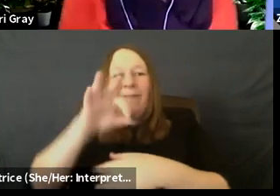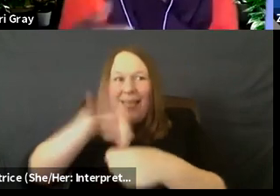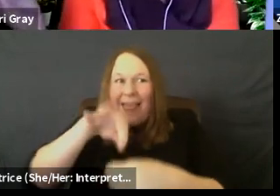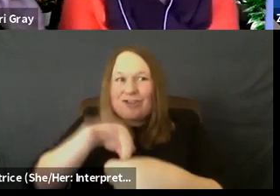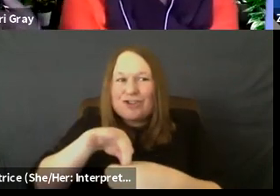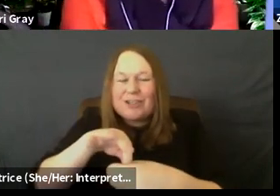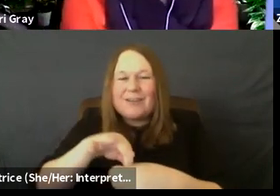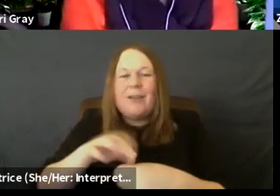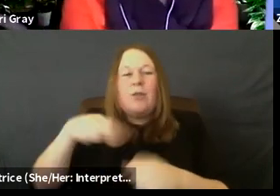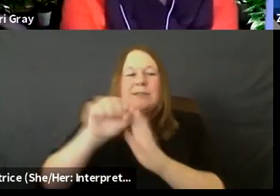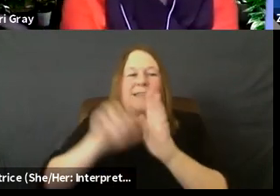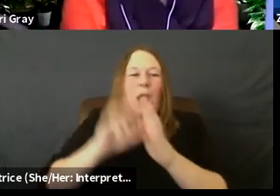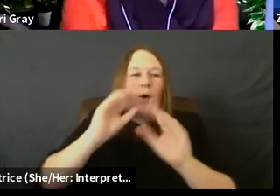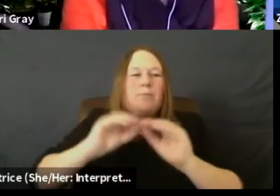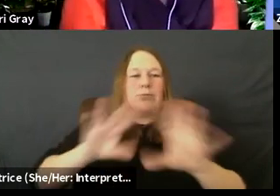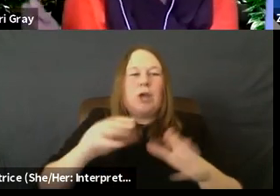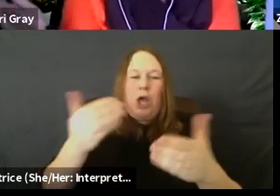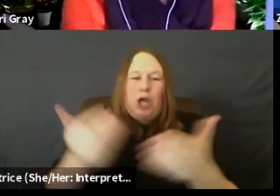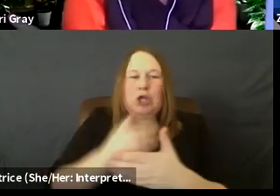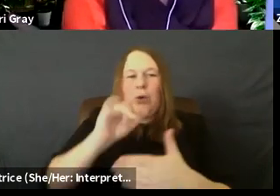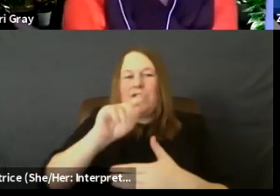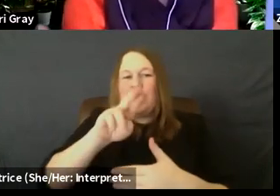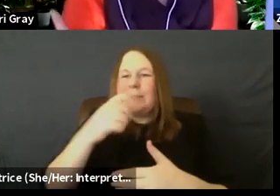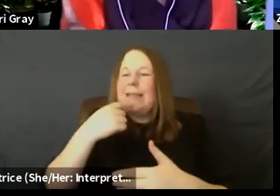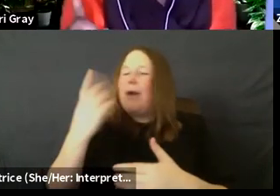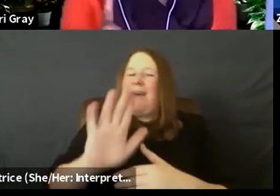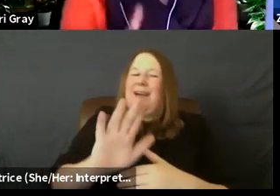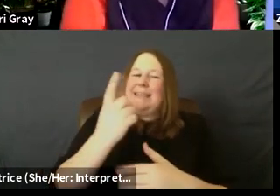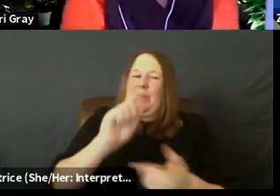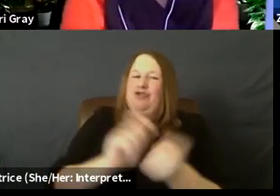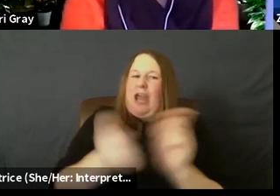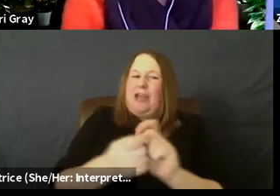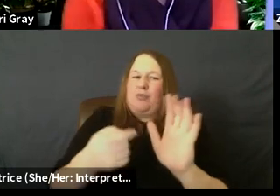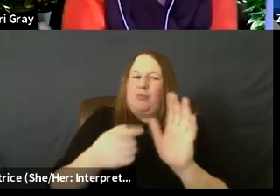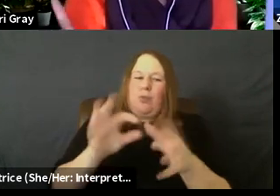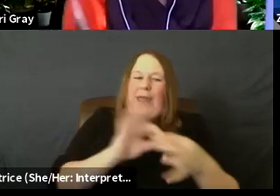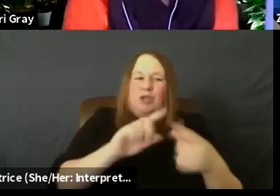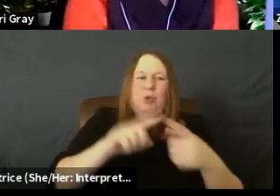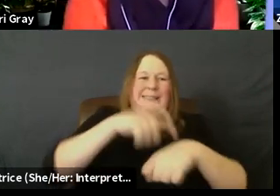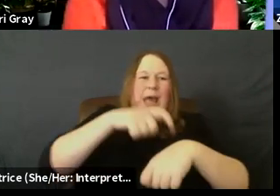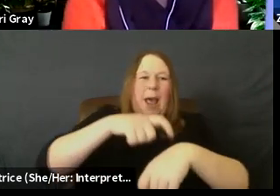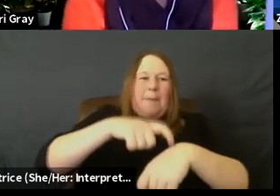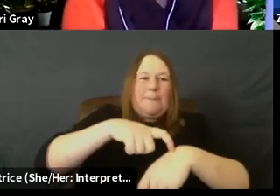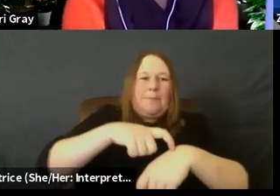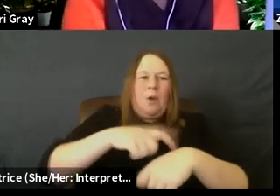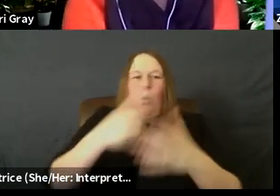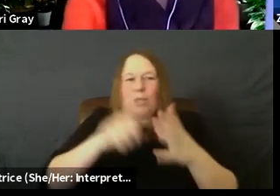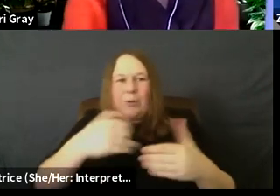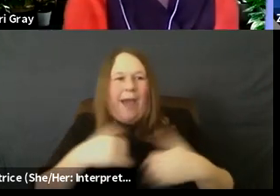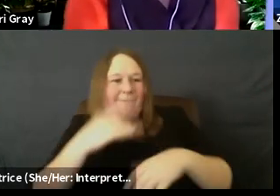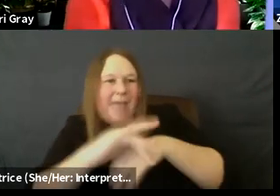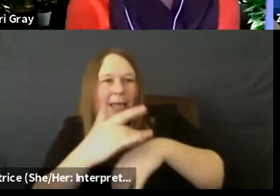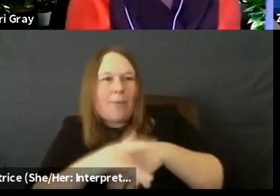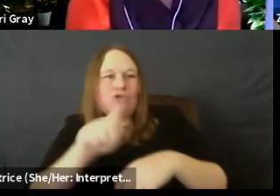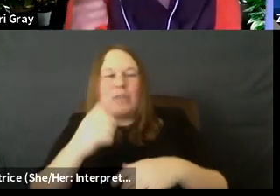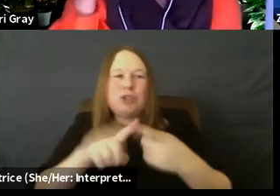election, we would get a new issue saying that something was different in terms of the time frame, in terms of what you needed to have available in order